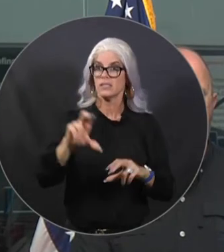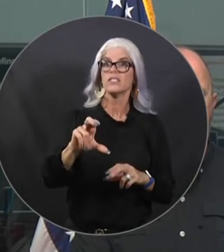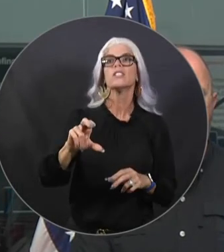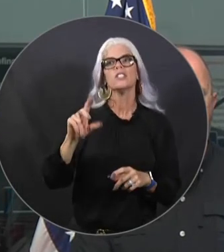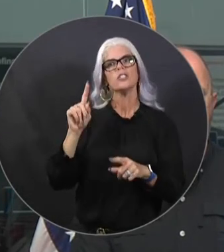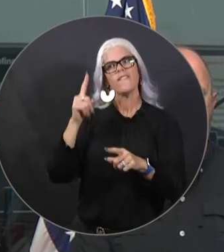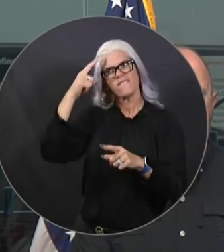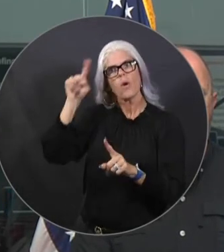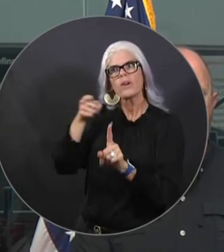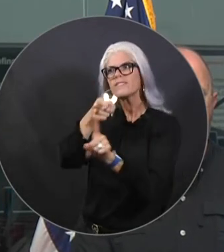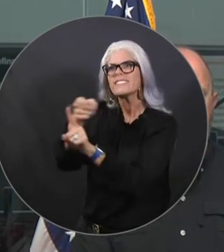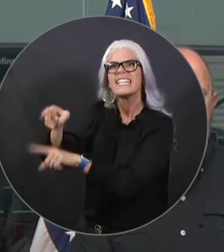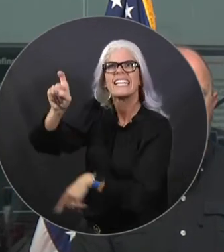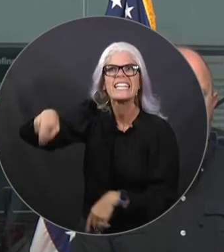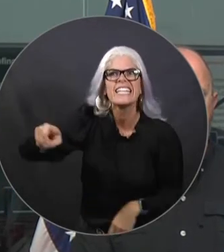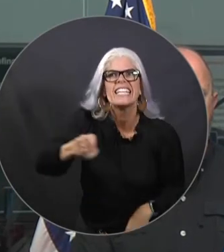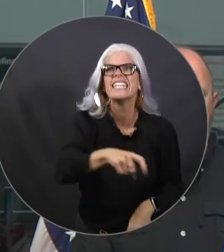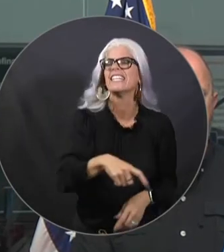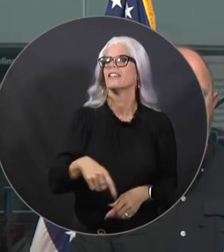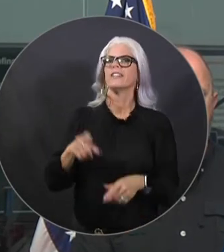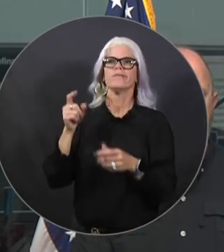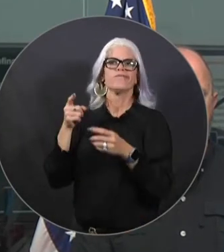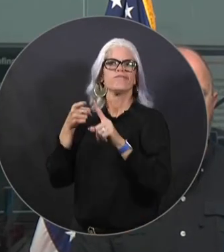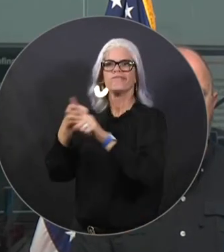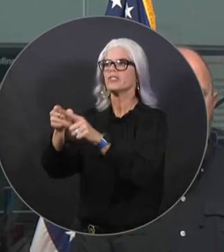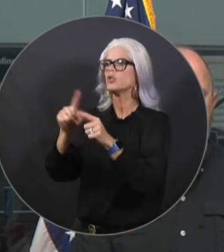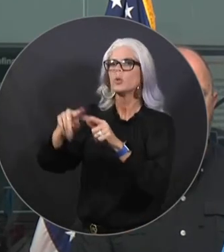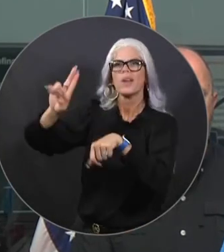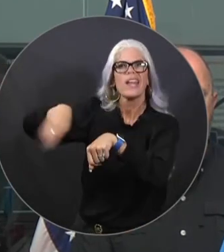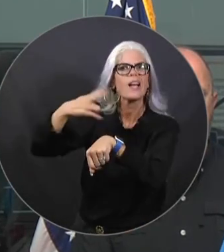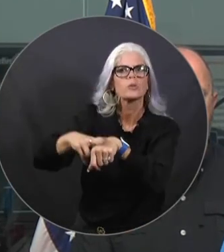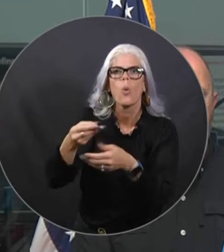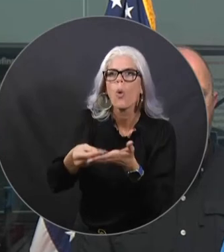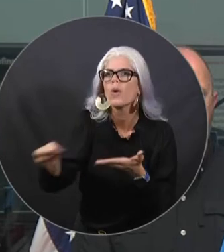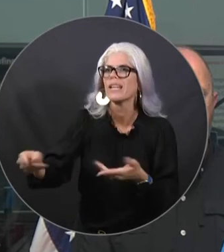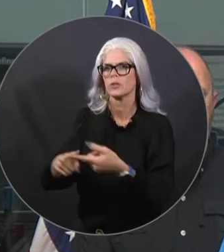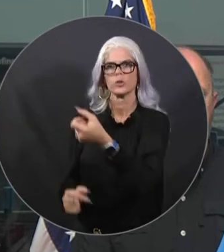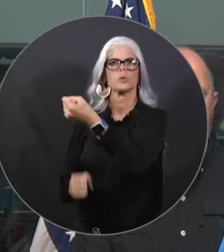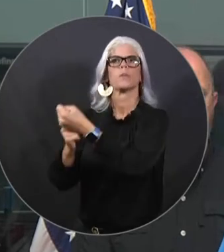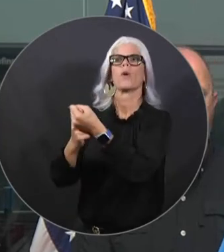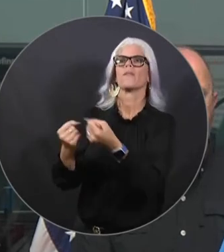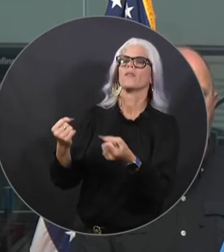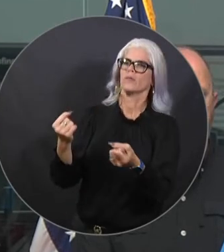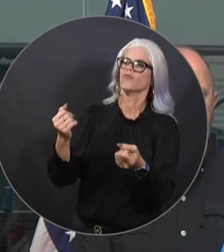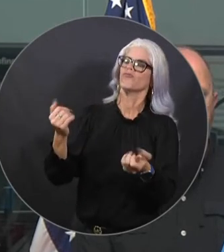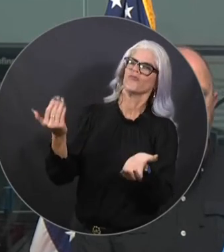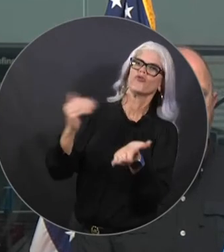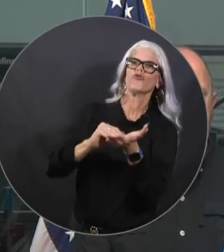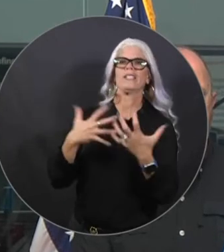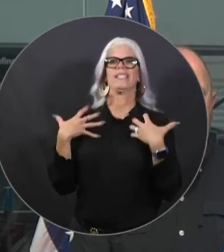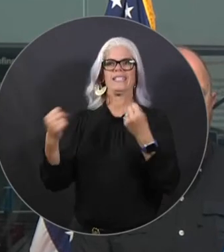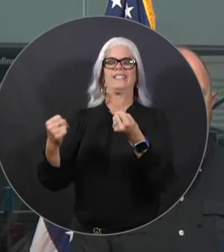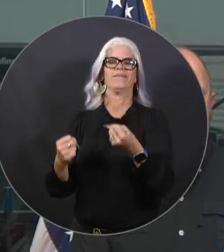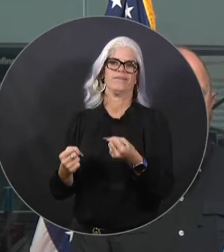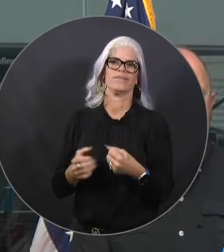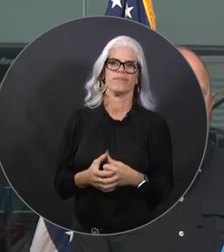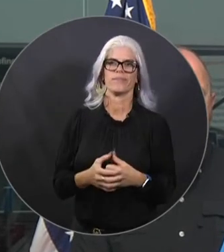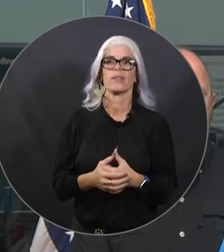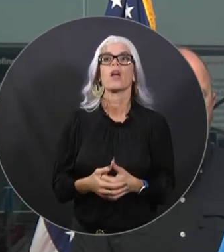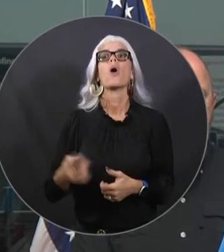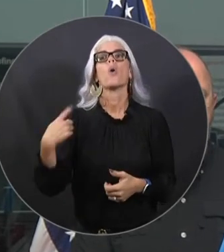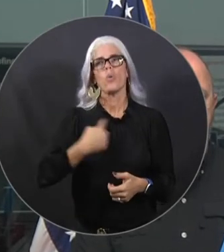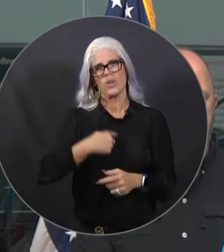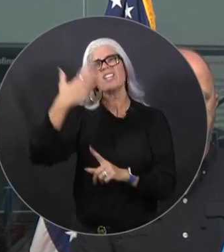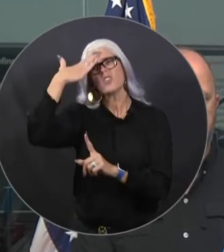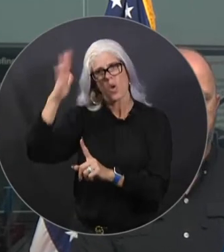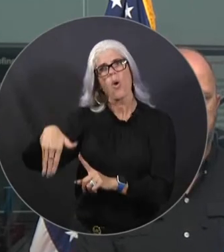national organizations who are here on the ground supporting relief efforts. Now, what we do know is Walmart customers, members,